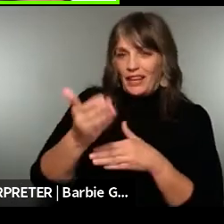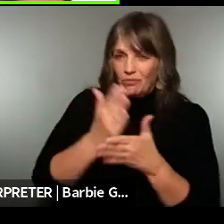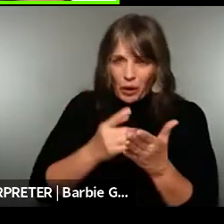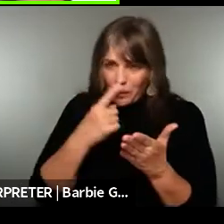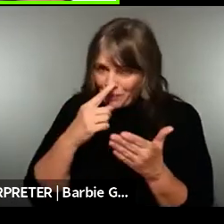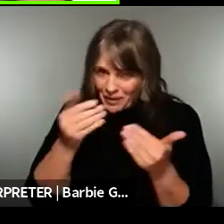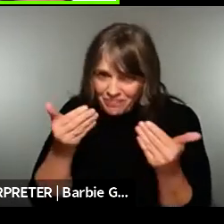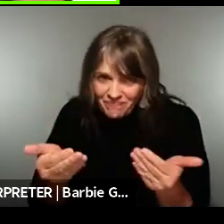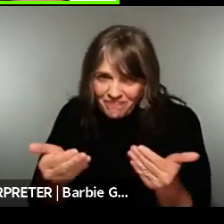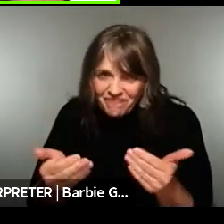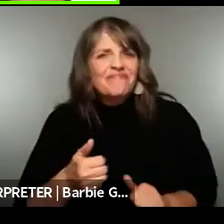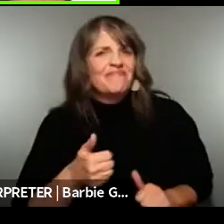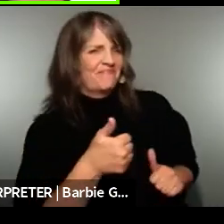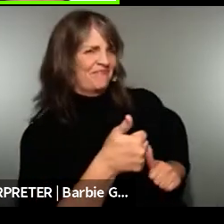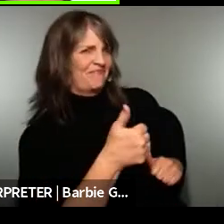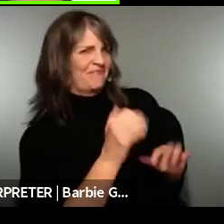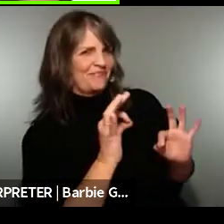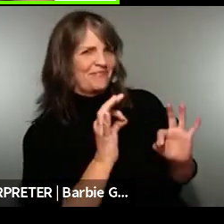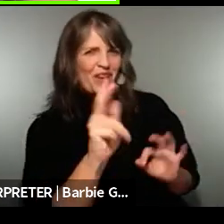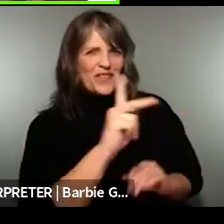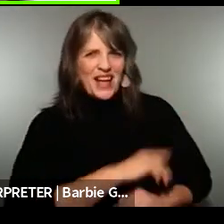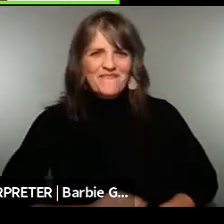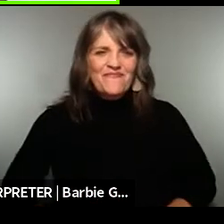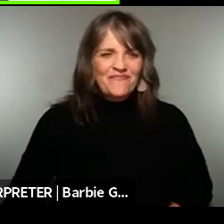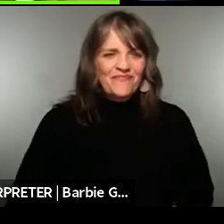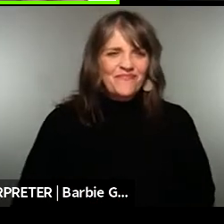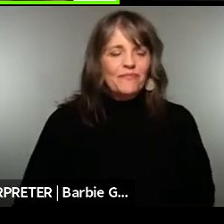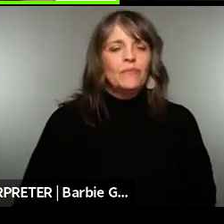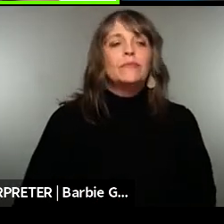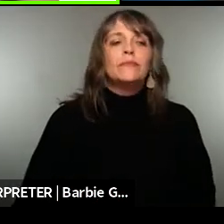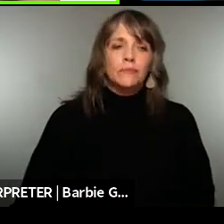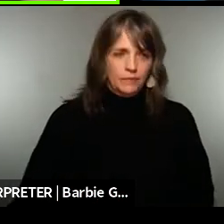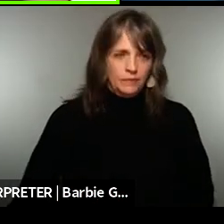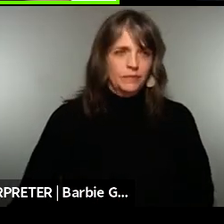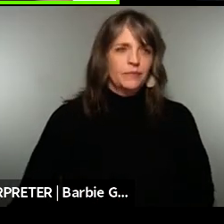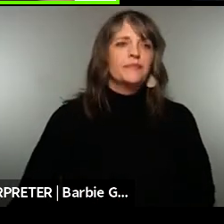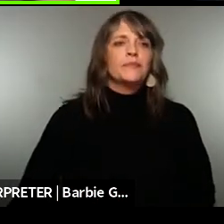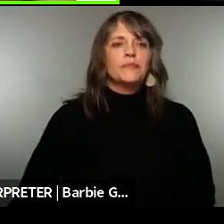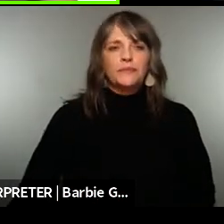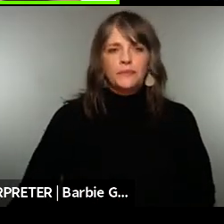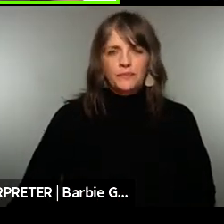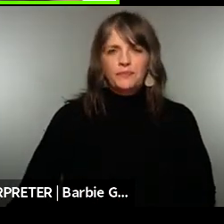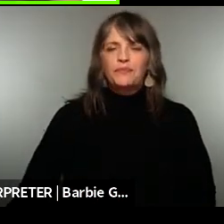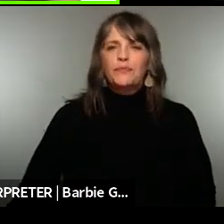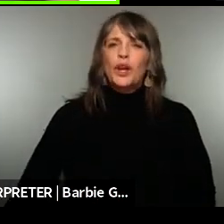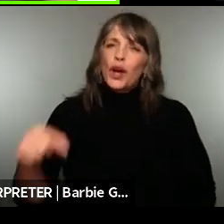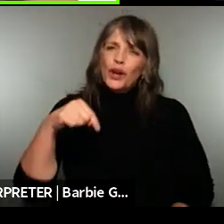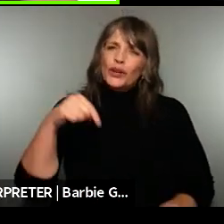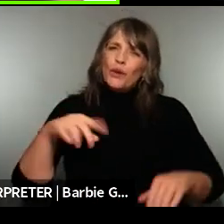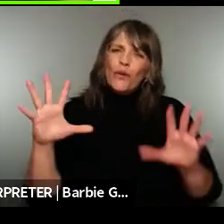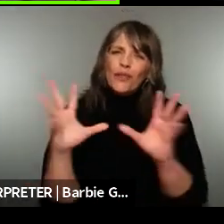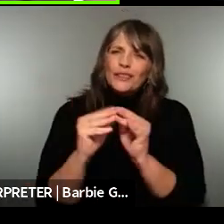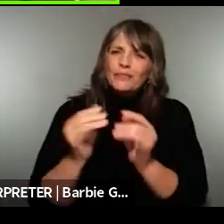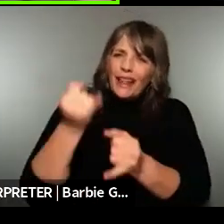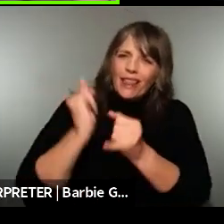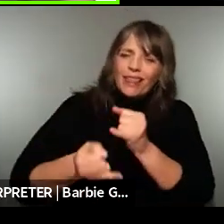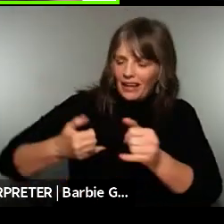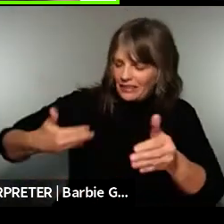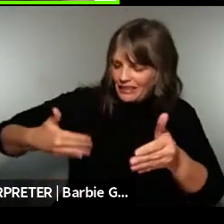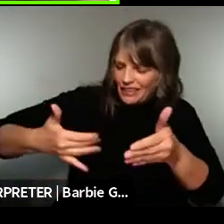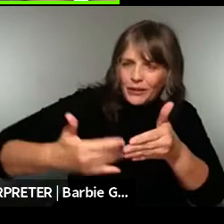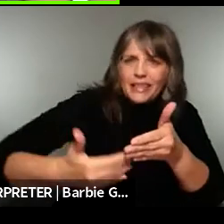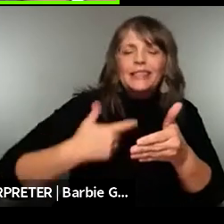okay. Yeah, okay. So this call in particular is the last in the series of six Green New